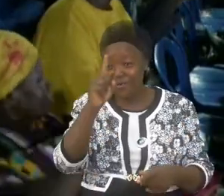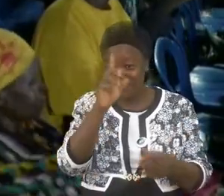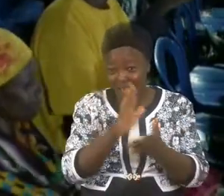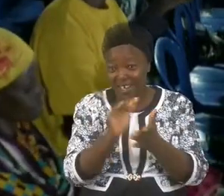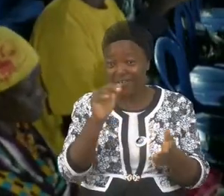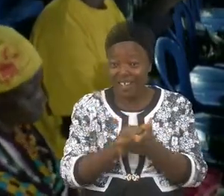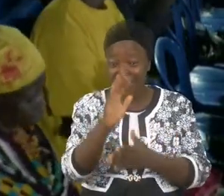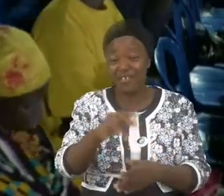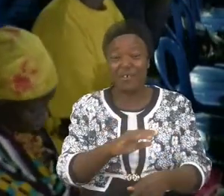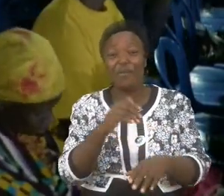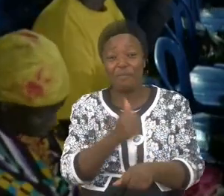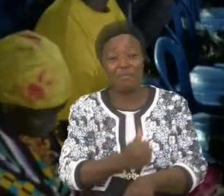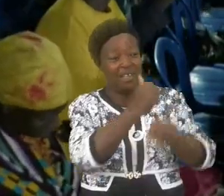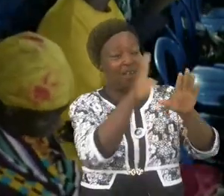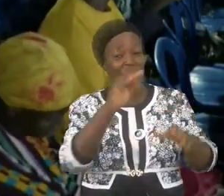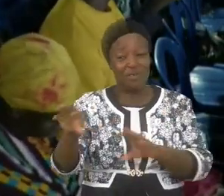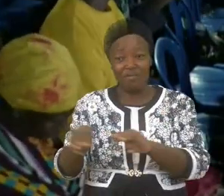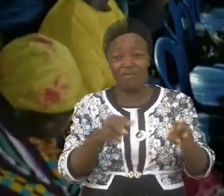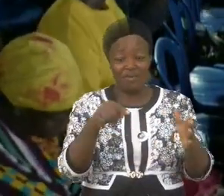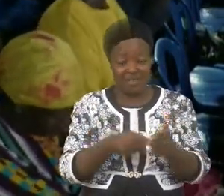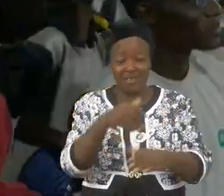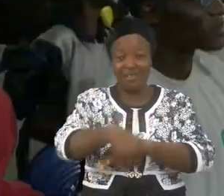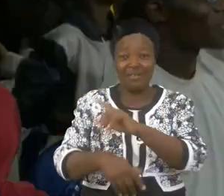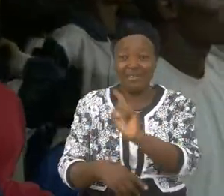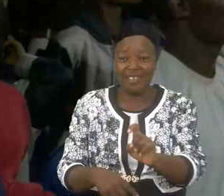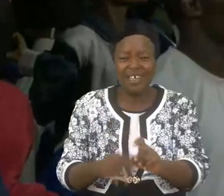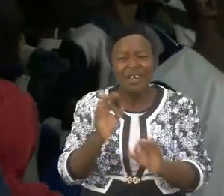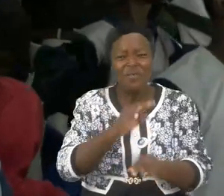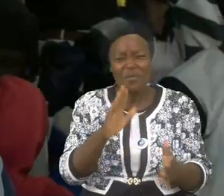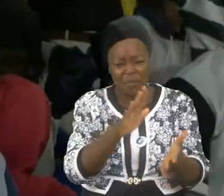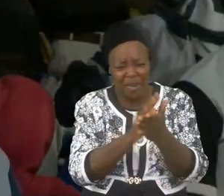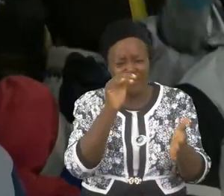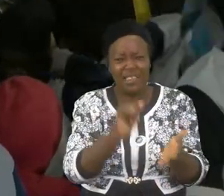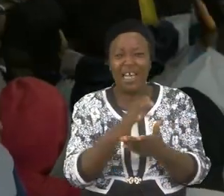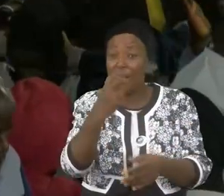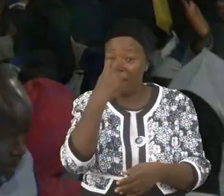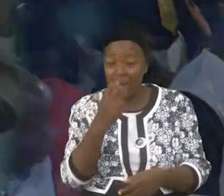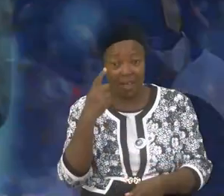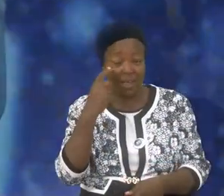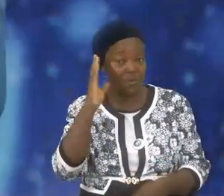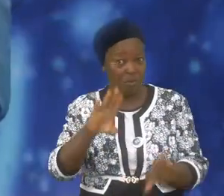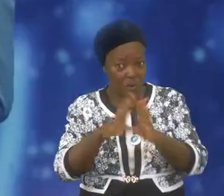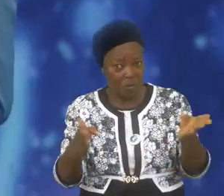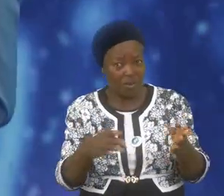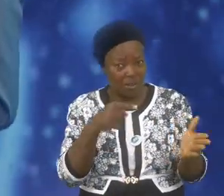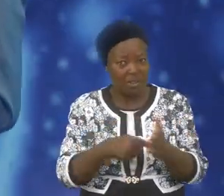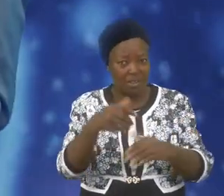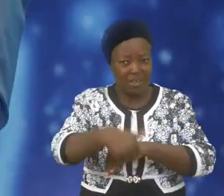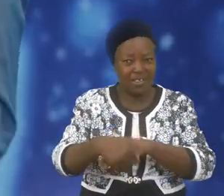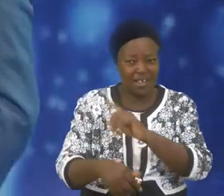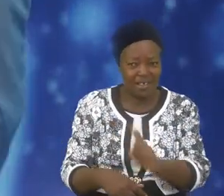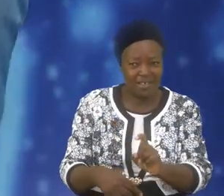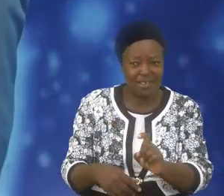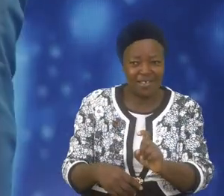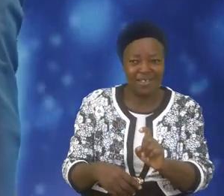If you believe, the blind eyes will open tonight. If you believe, the lame will